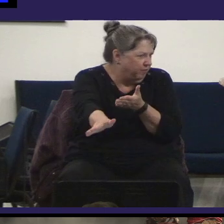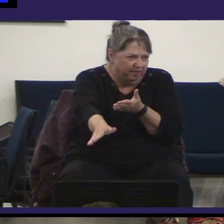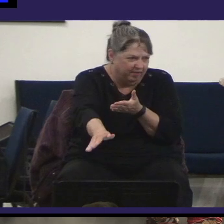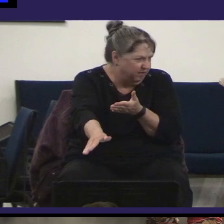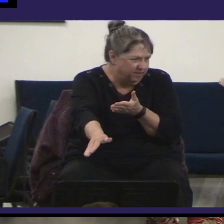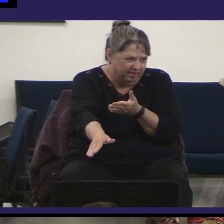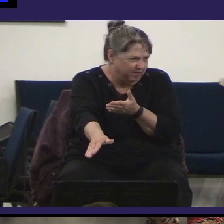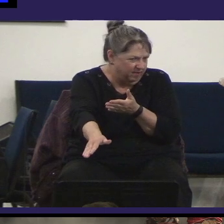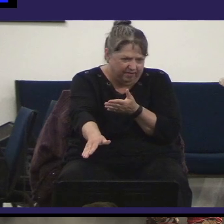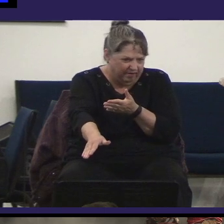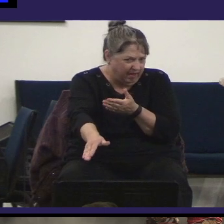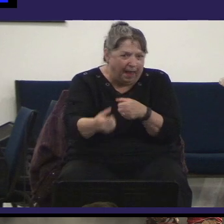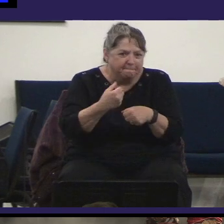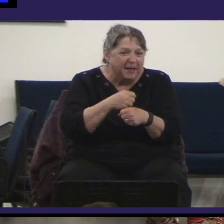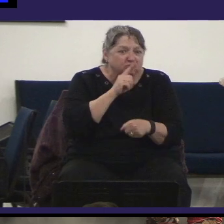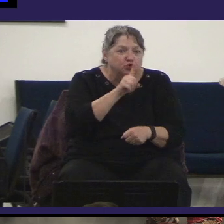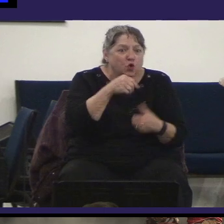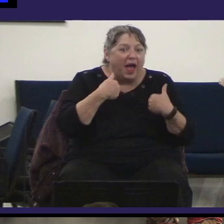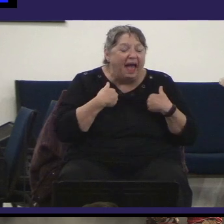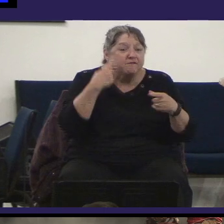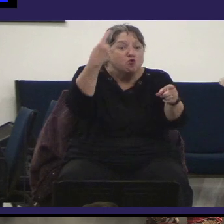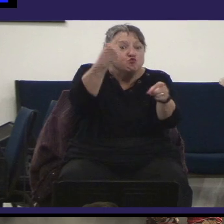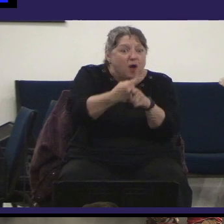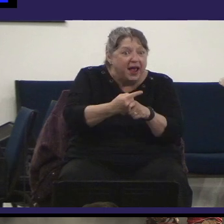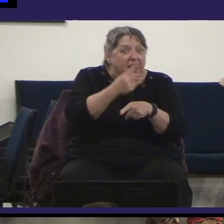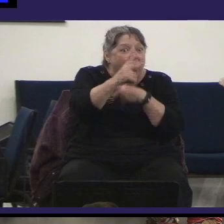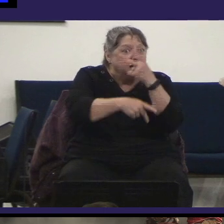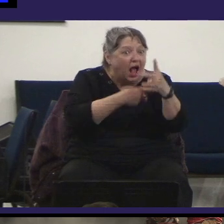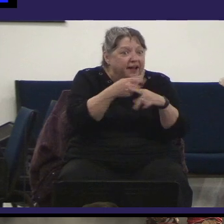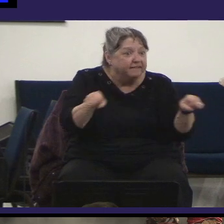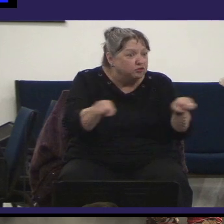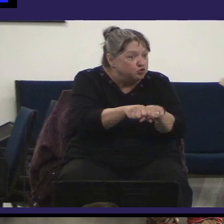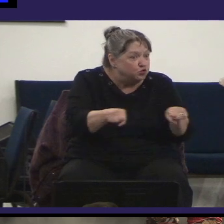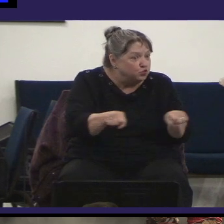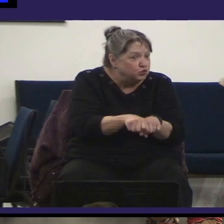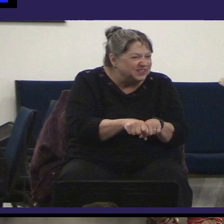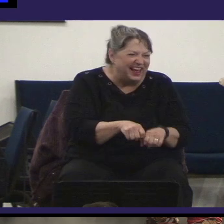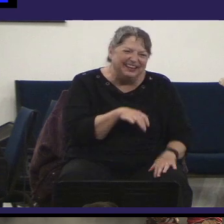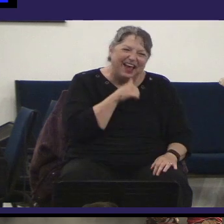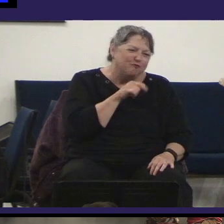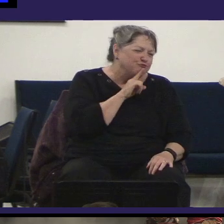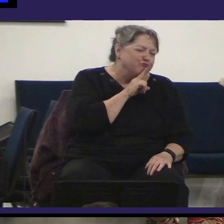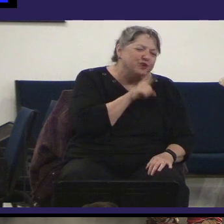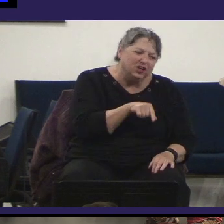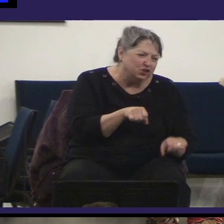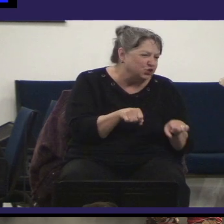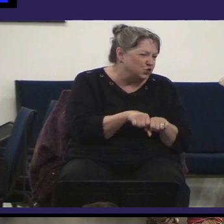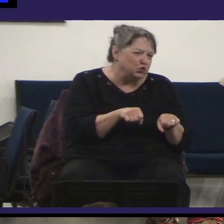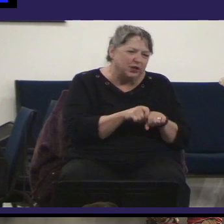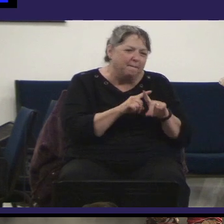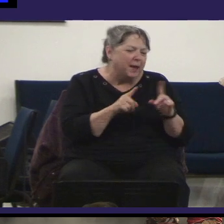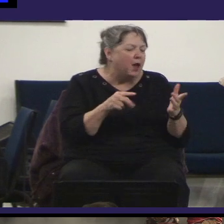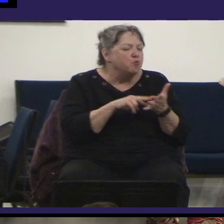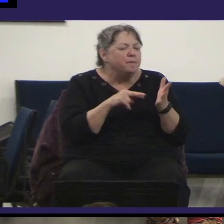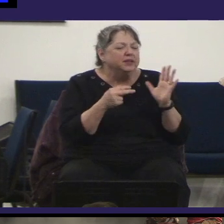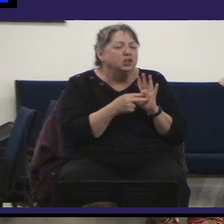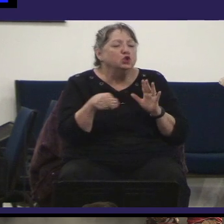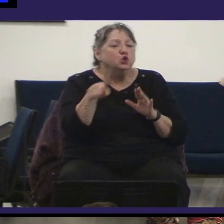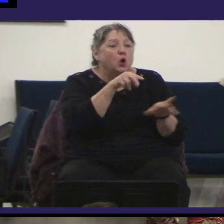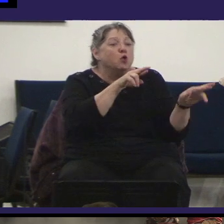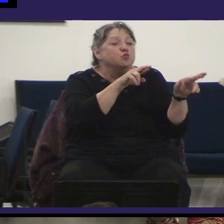underneath your feet and my feet. Thus, wherever we go, we have and bring